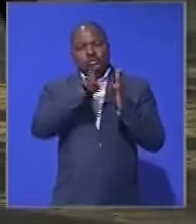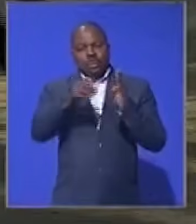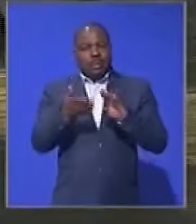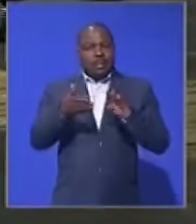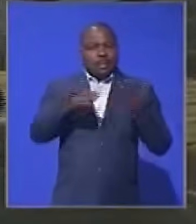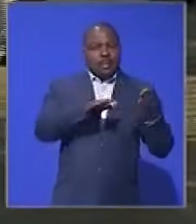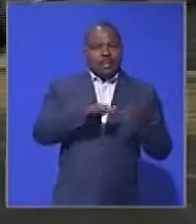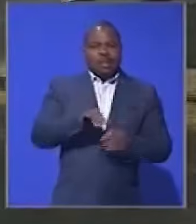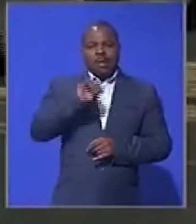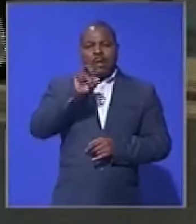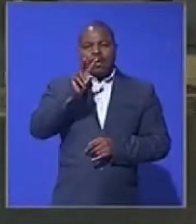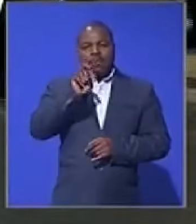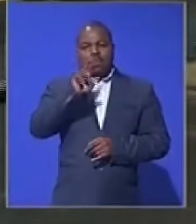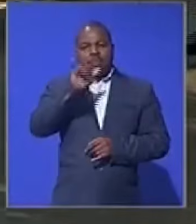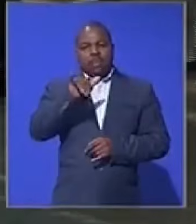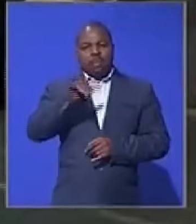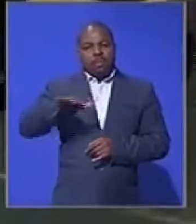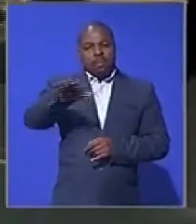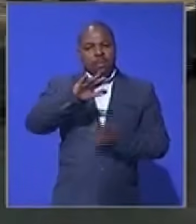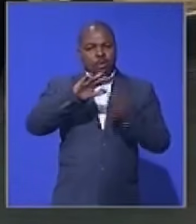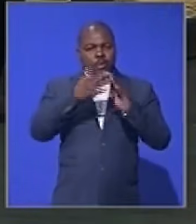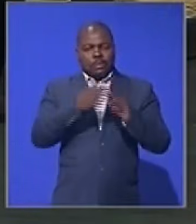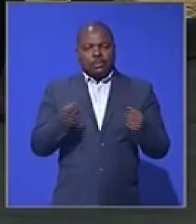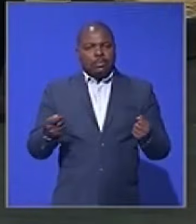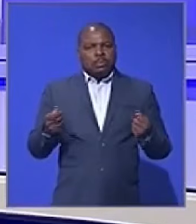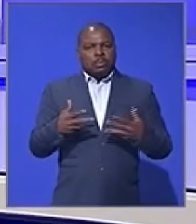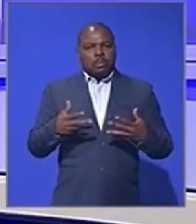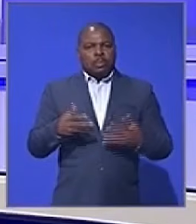tlogetše badudi ba Ivory Park ba tšhogile.